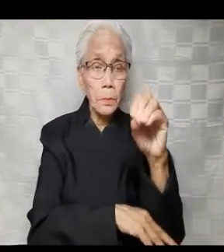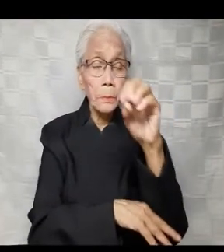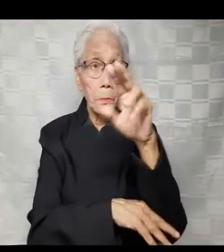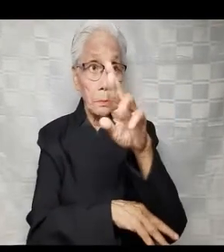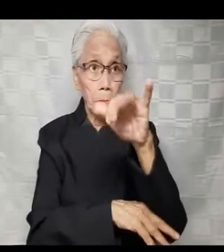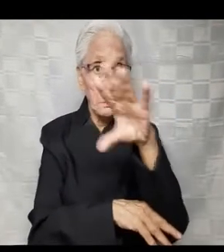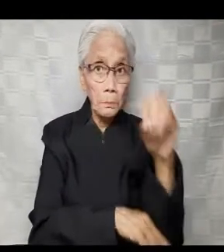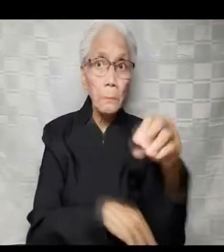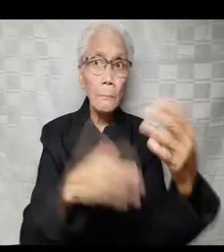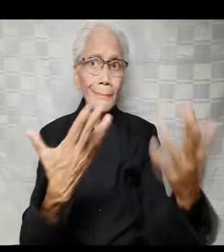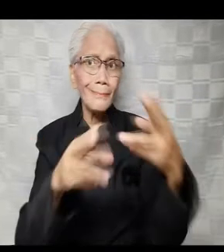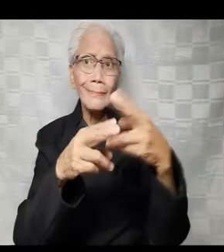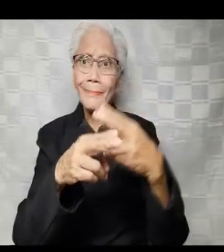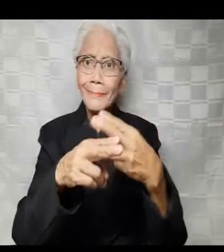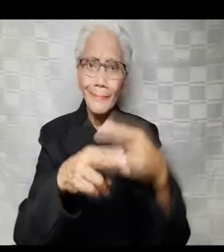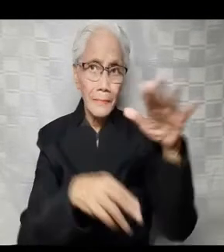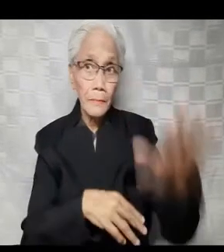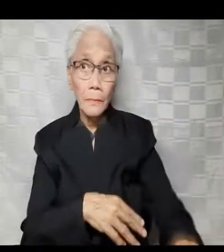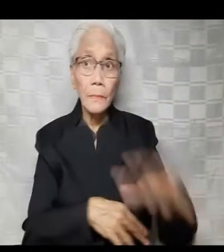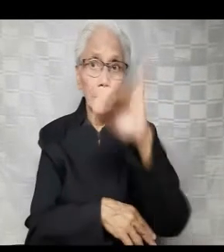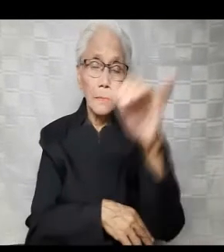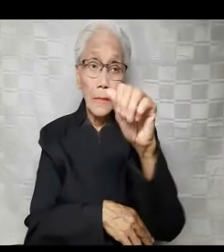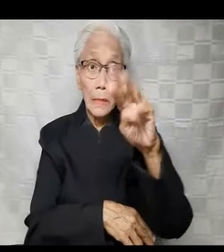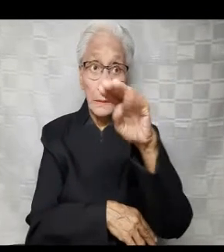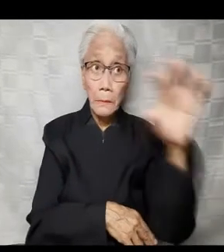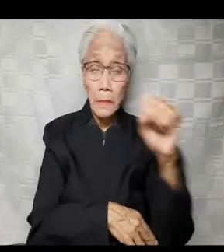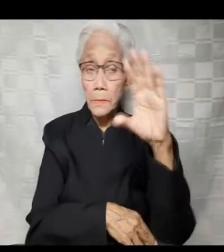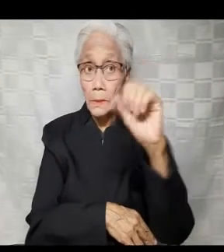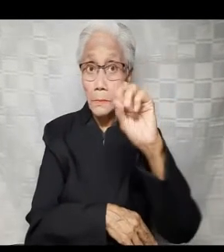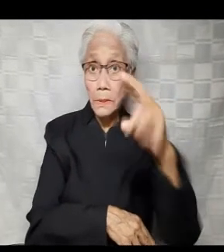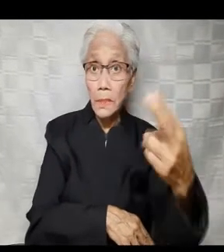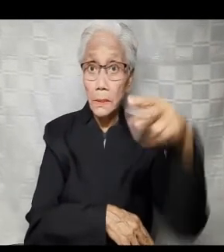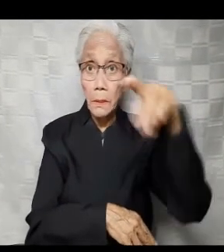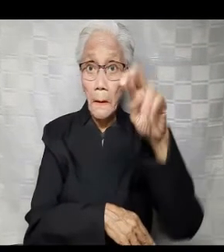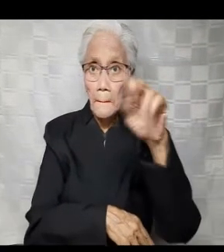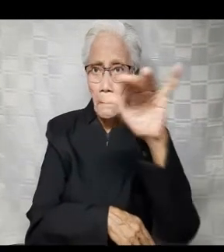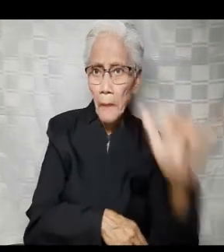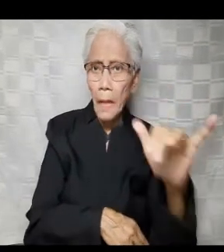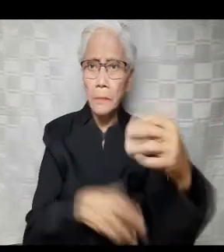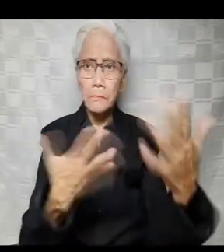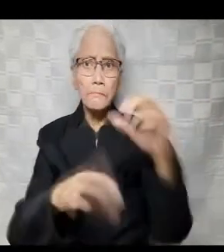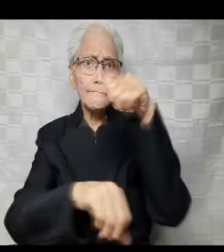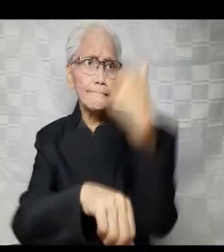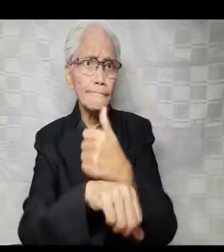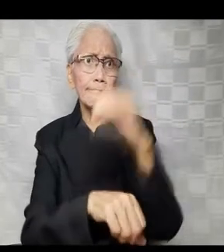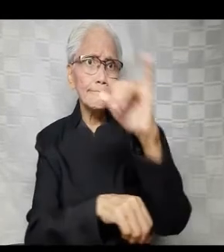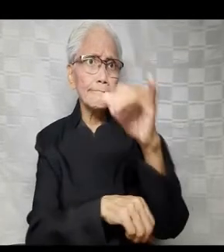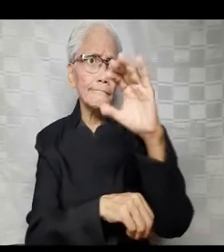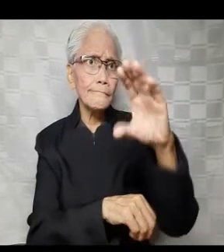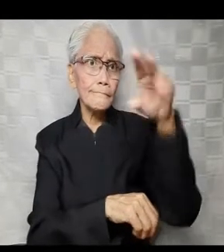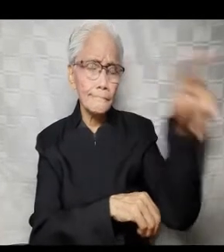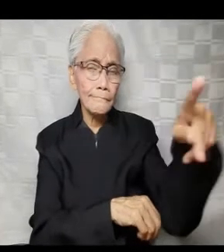Puerto Rico. That boy's name was James Cash Penney, founder of the J.C. Penney department